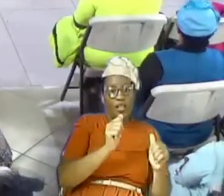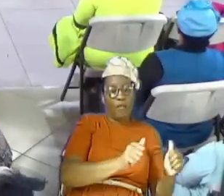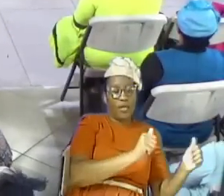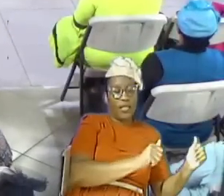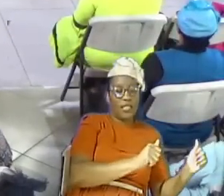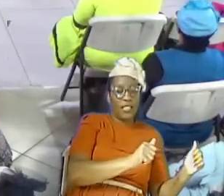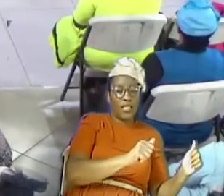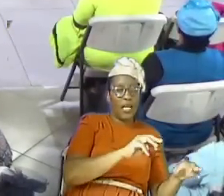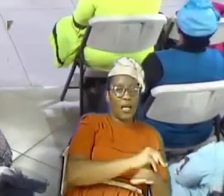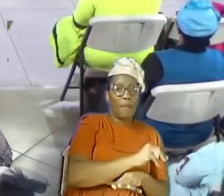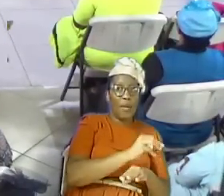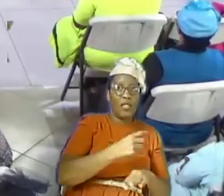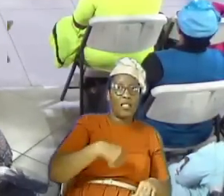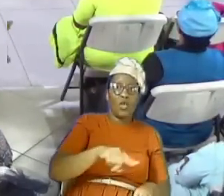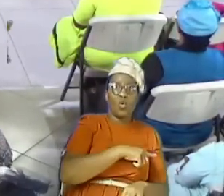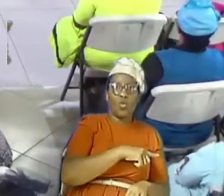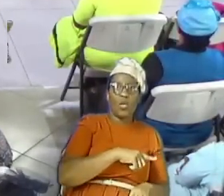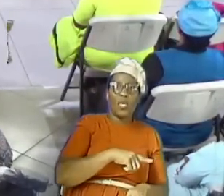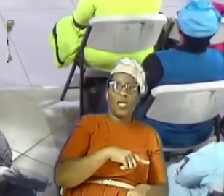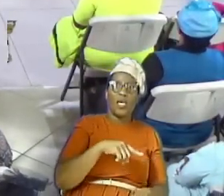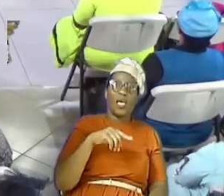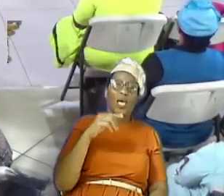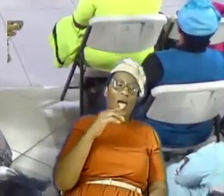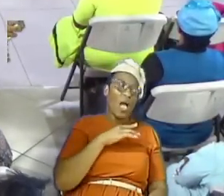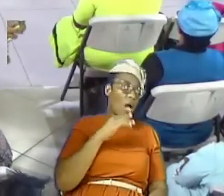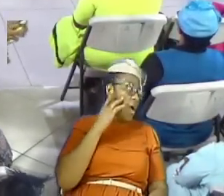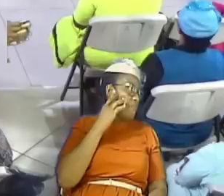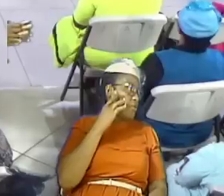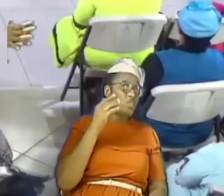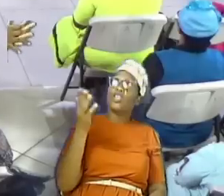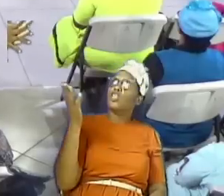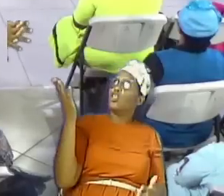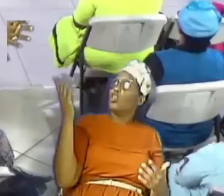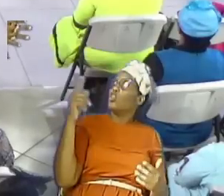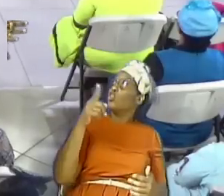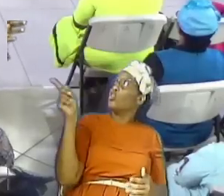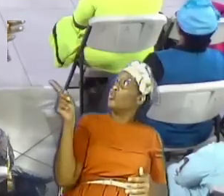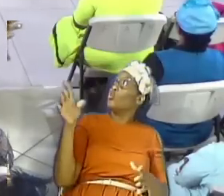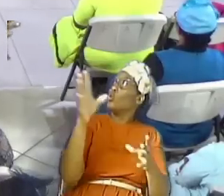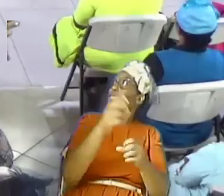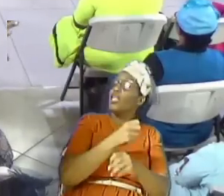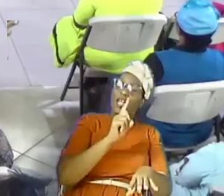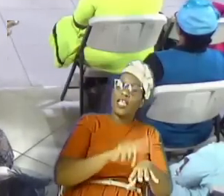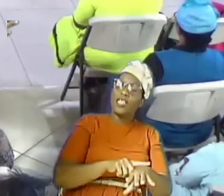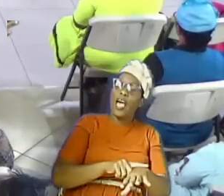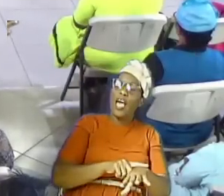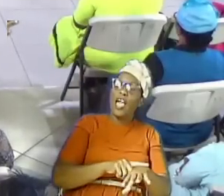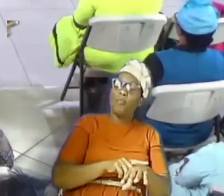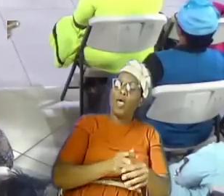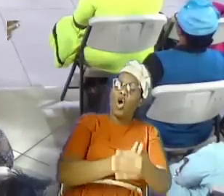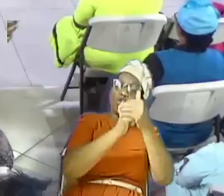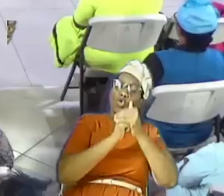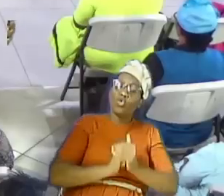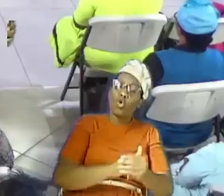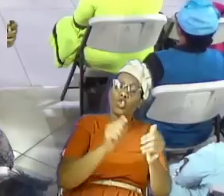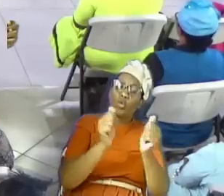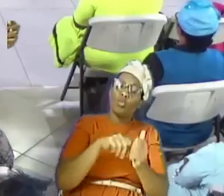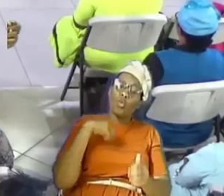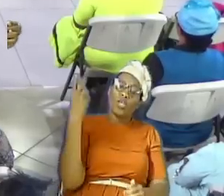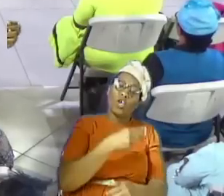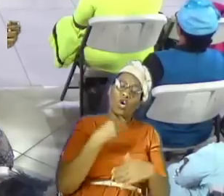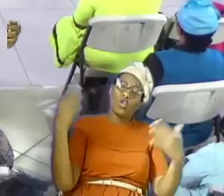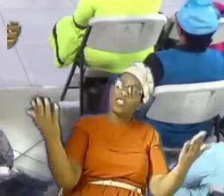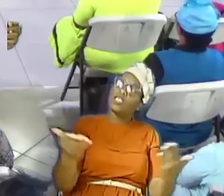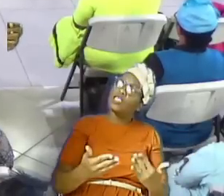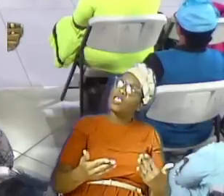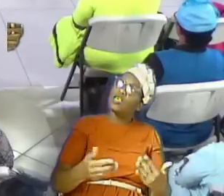We appreciate your taking the time to come to be with us here. And we say, God richly bless you. It is